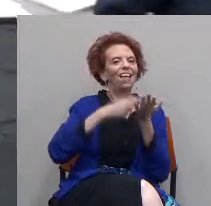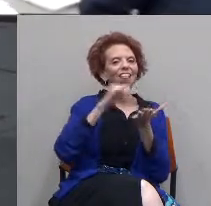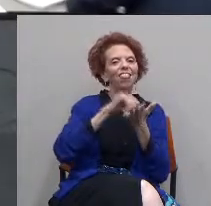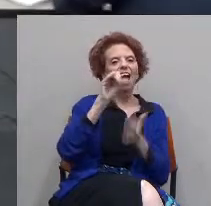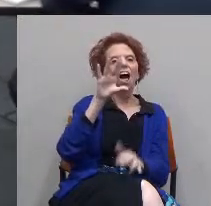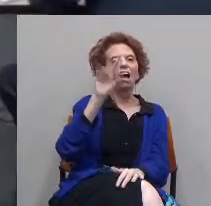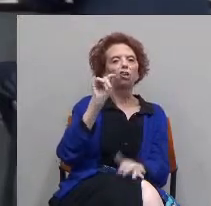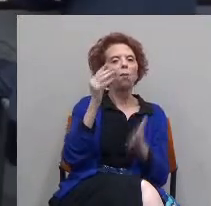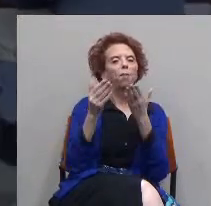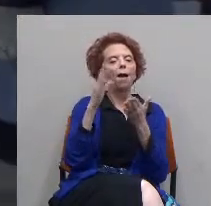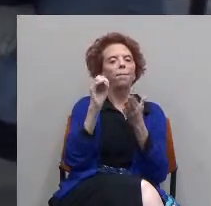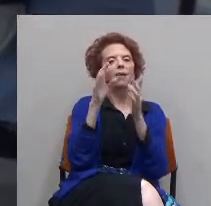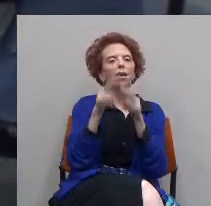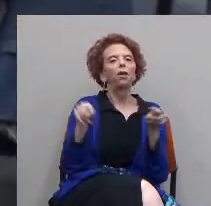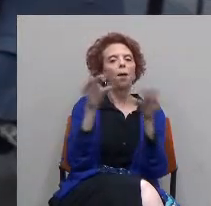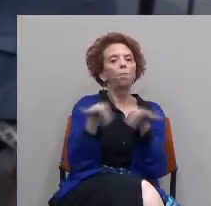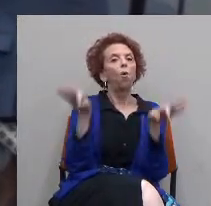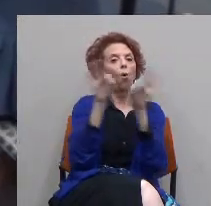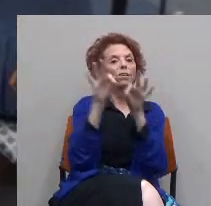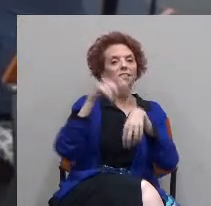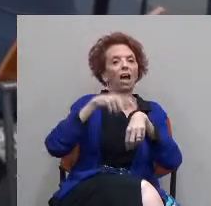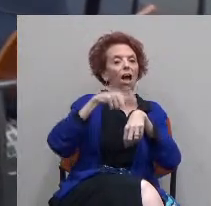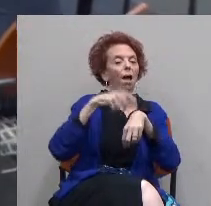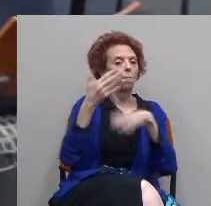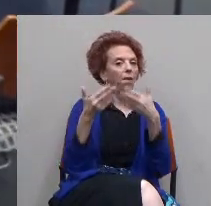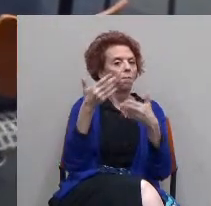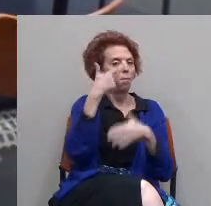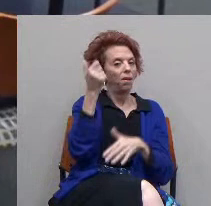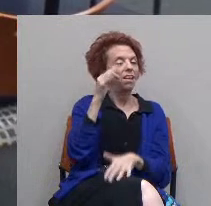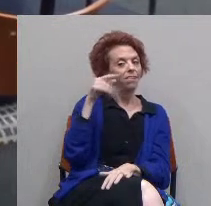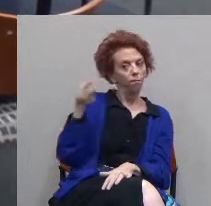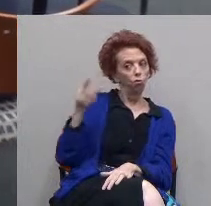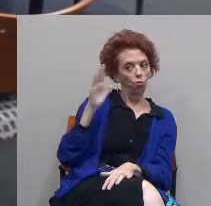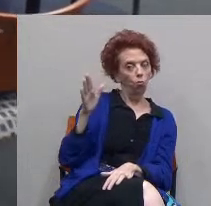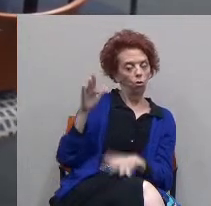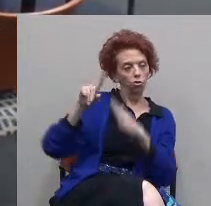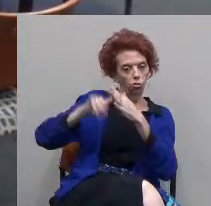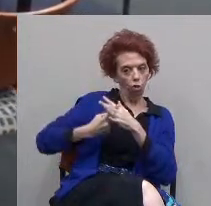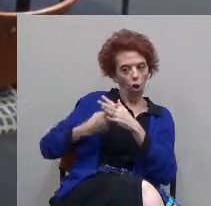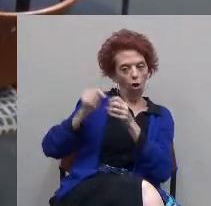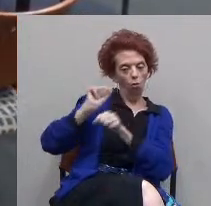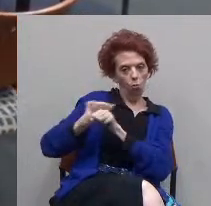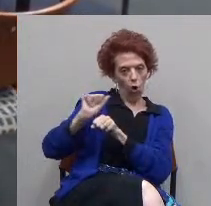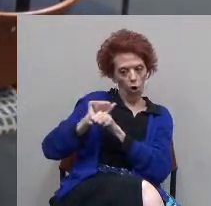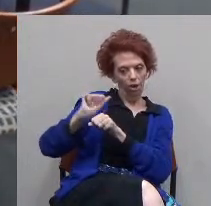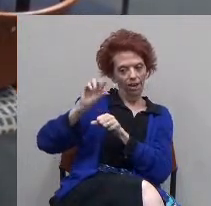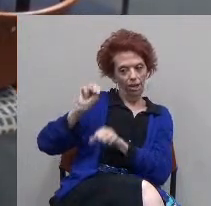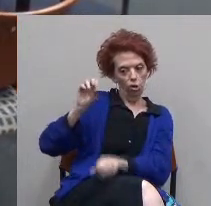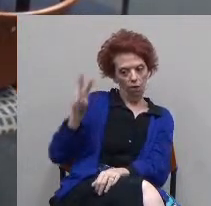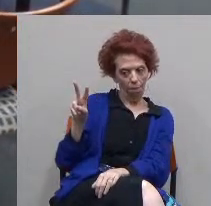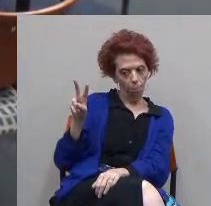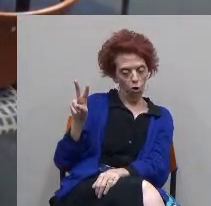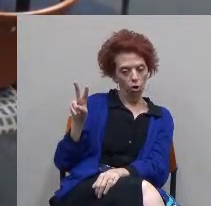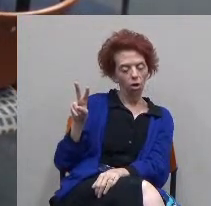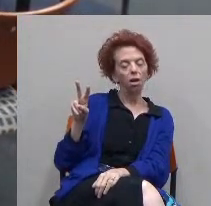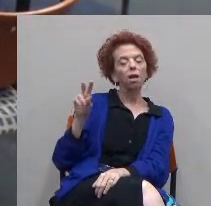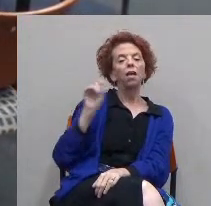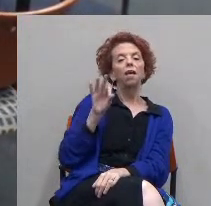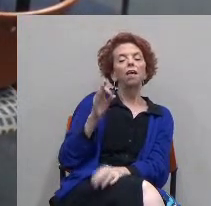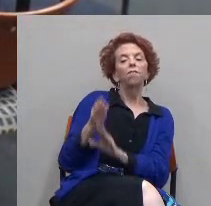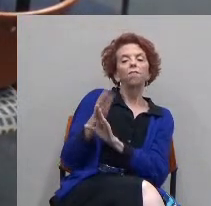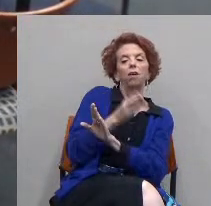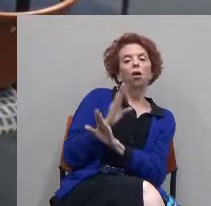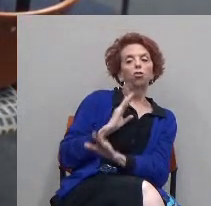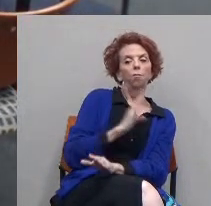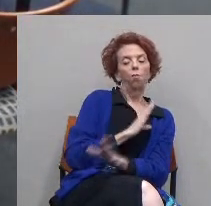might be a critical time, right? Because if you're gonna start working in November, that if the board